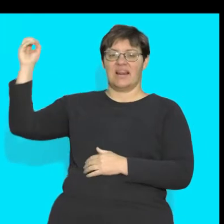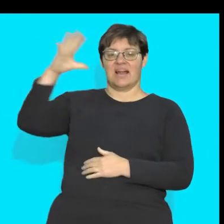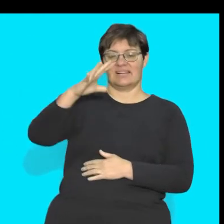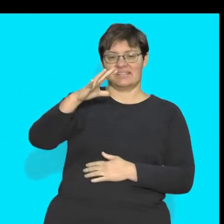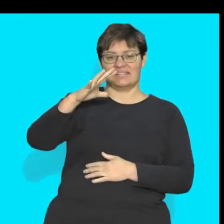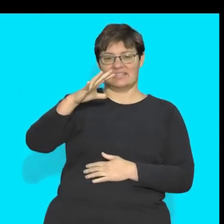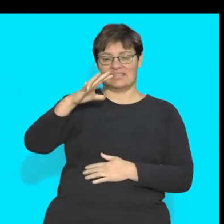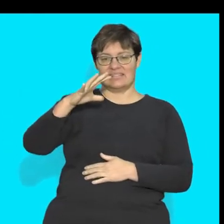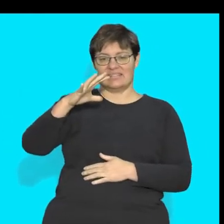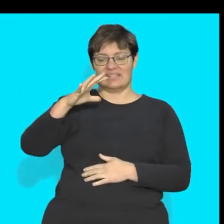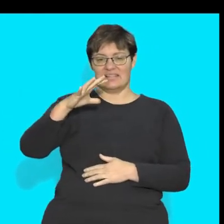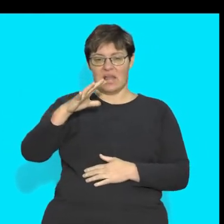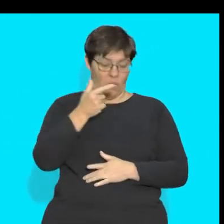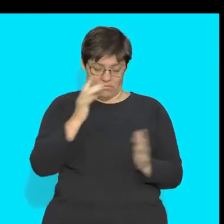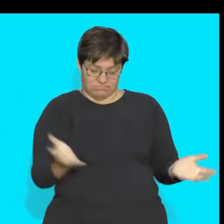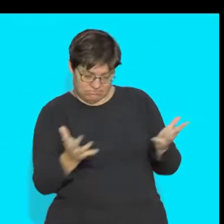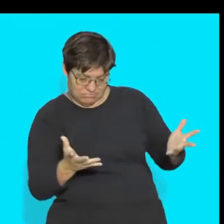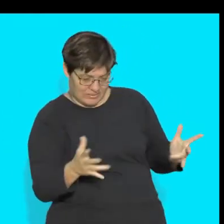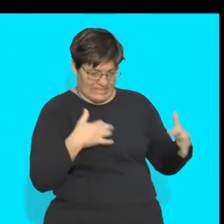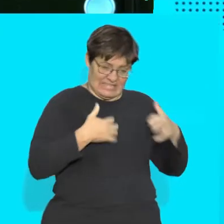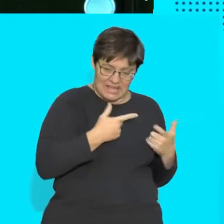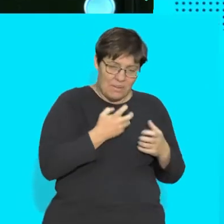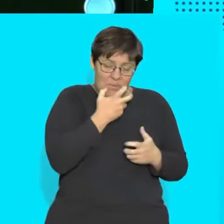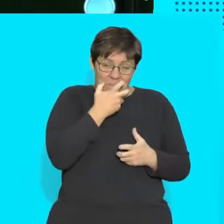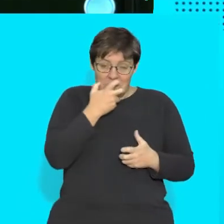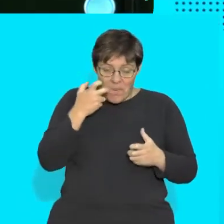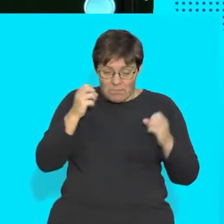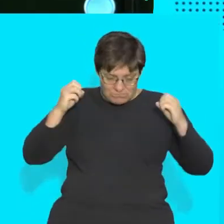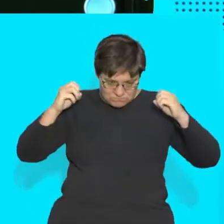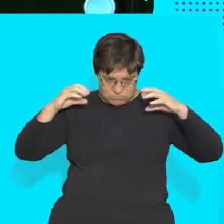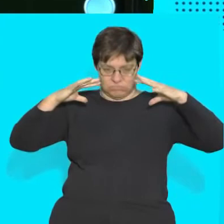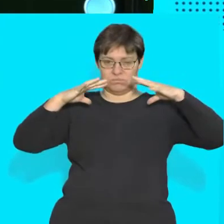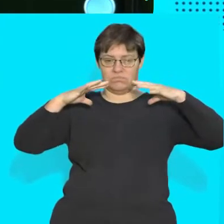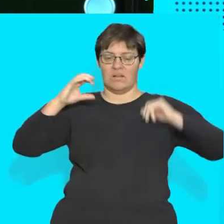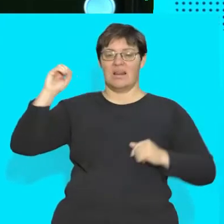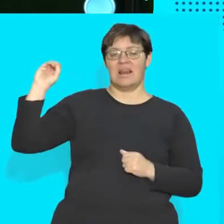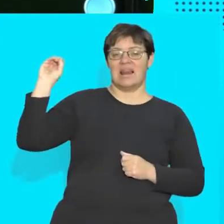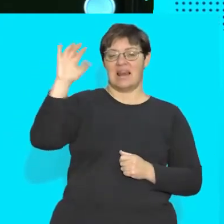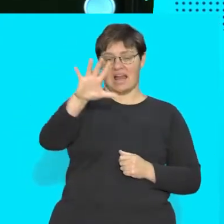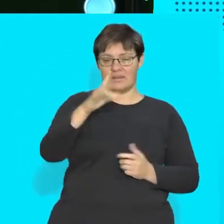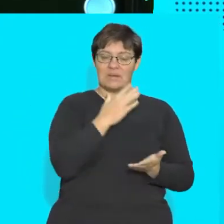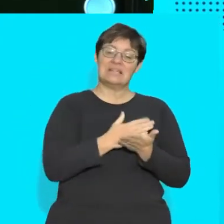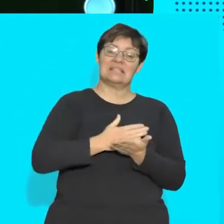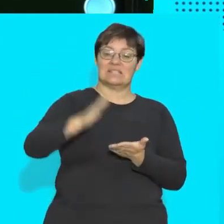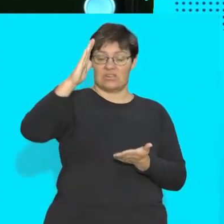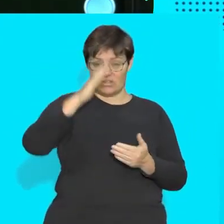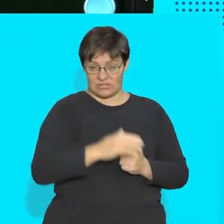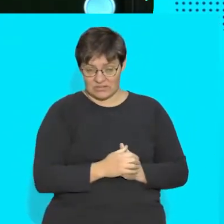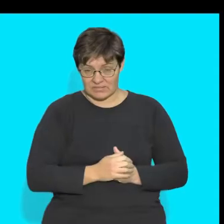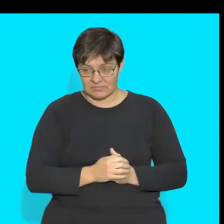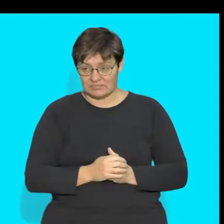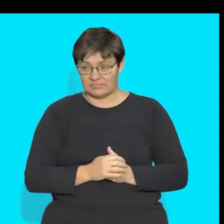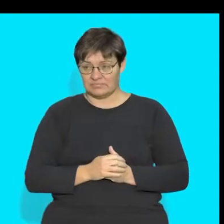light. So we're excited, we get it excited, it heats it up, and it gives off light. That's a discharge tube.